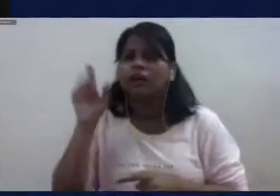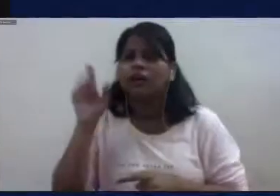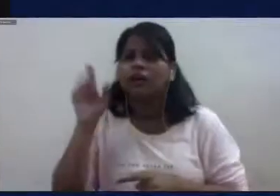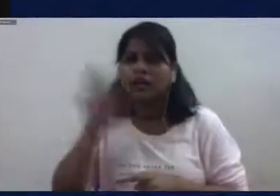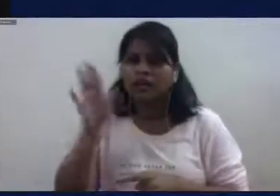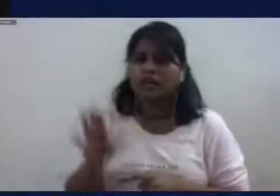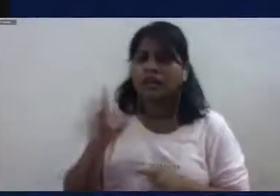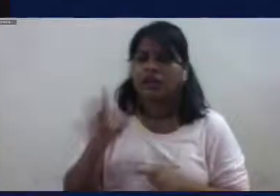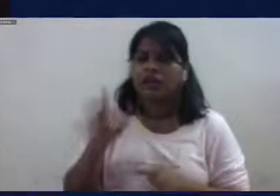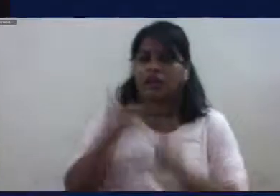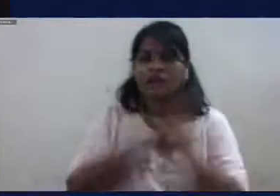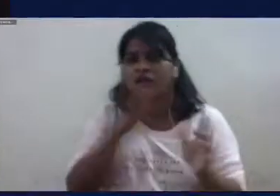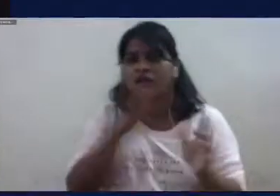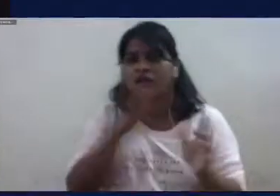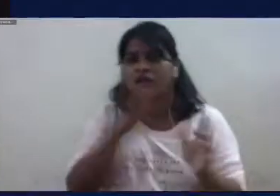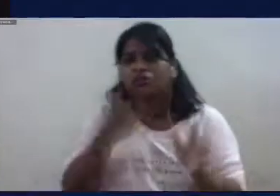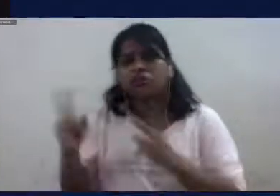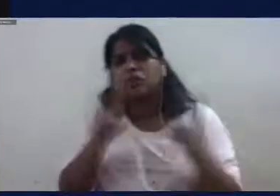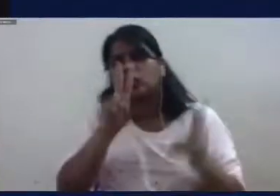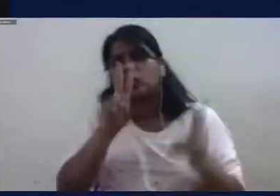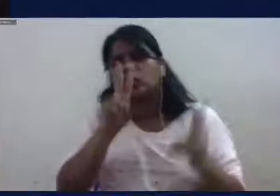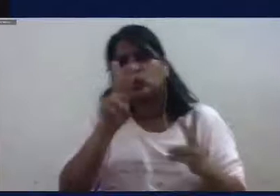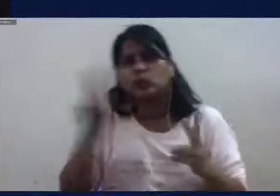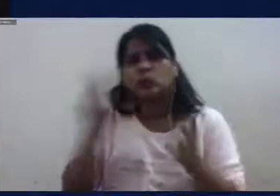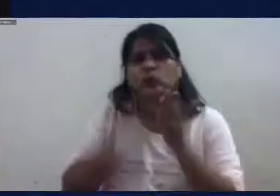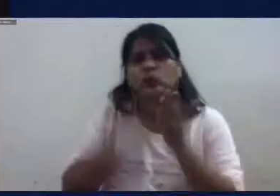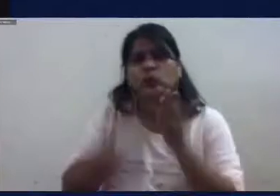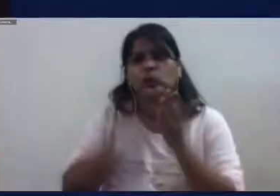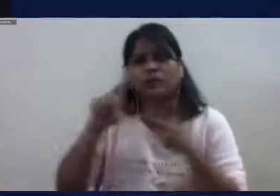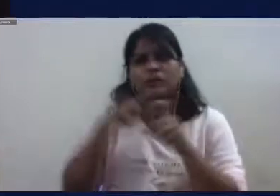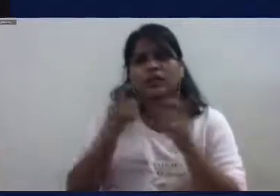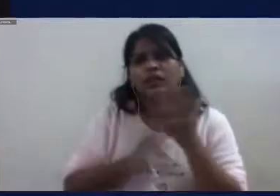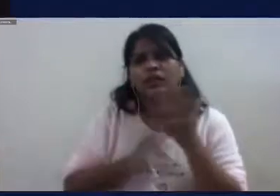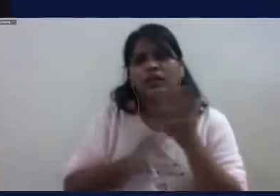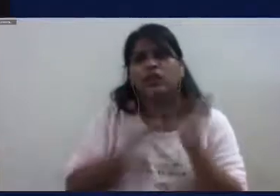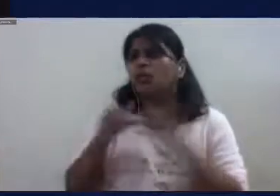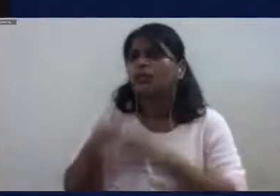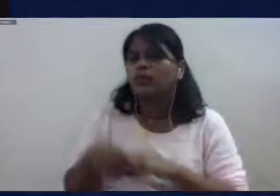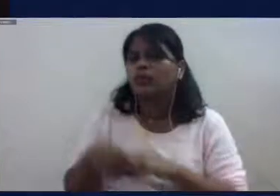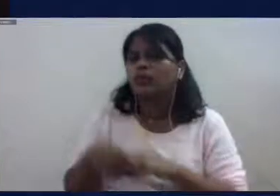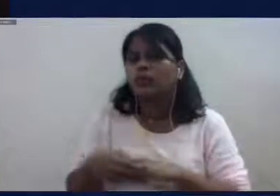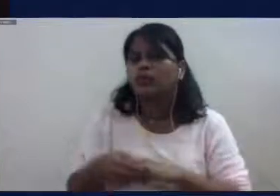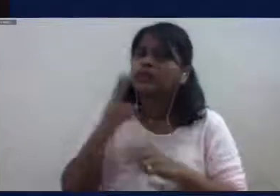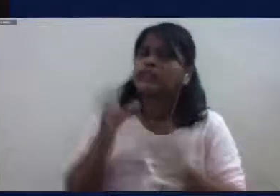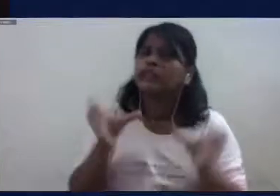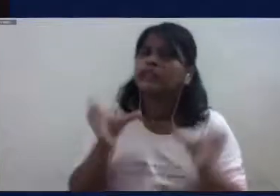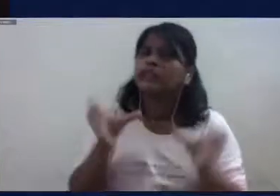109 years, they have seen about 22 military coups. So in that kind of a country,